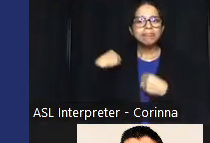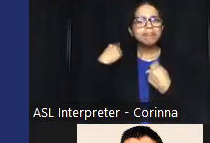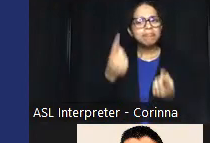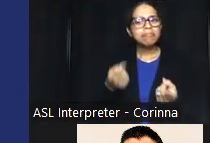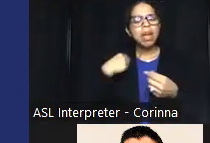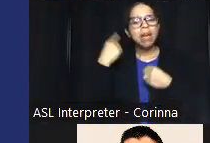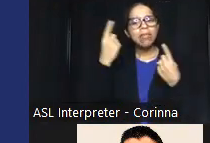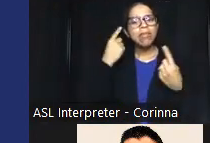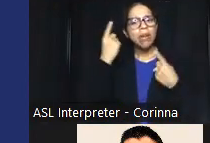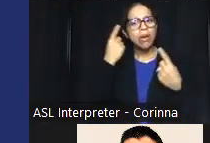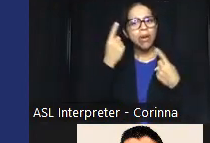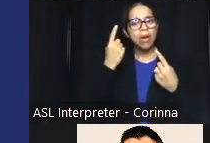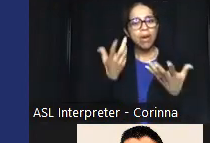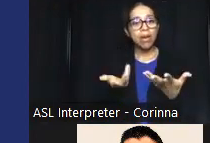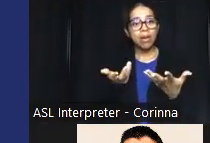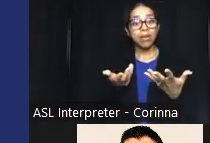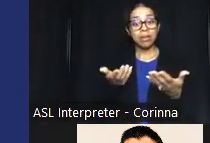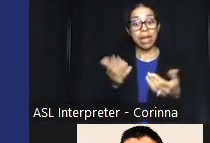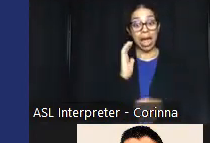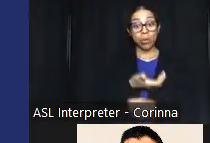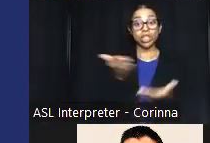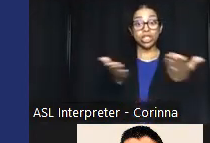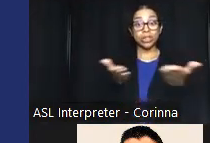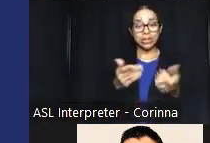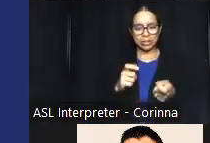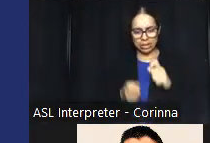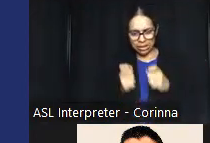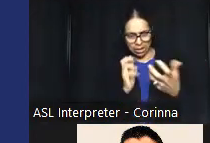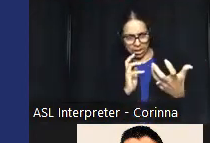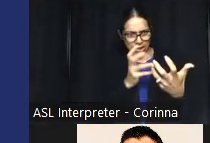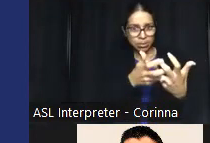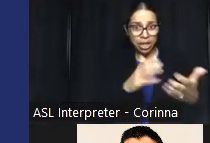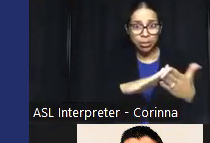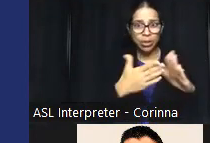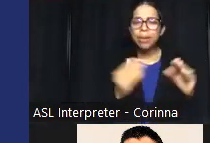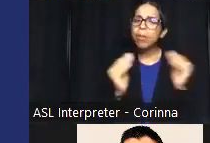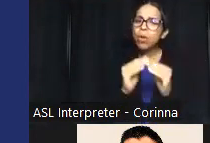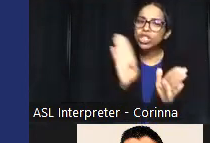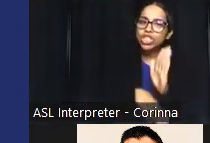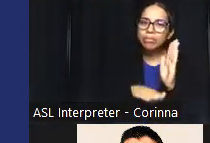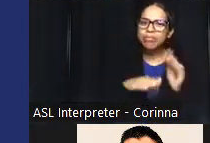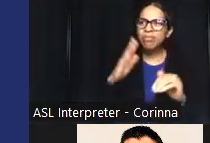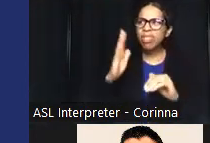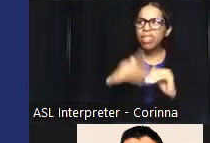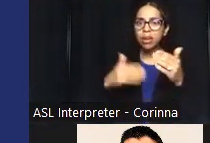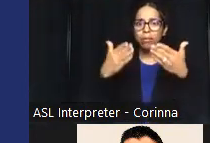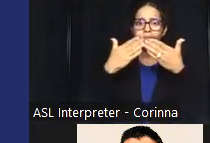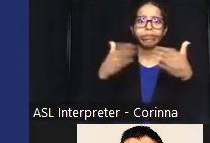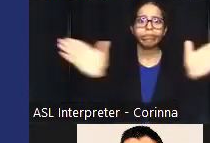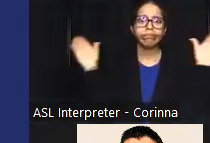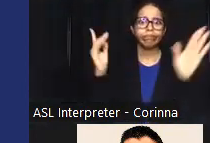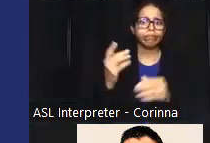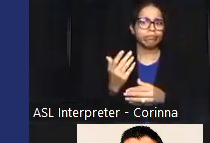that customization of services would be cheaper than broad range services. So if there